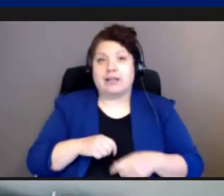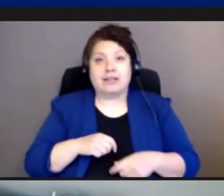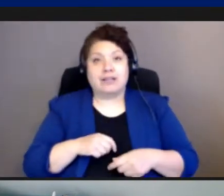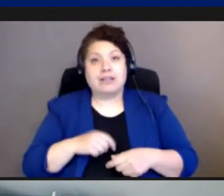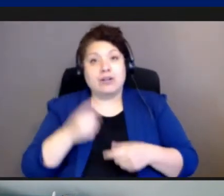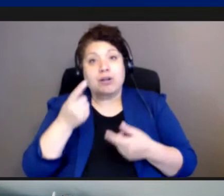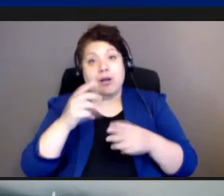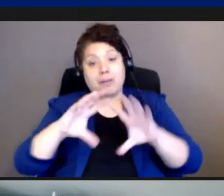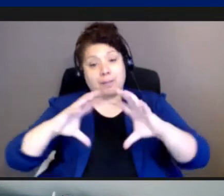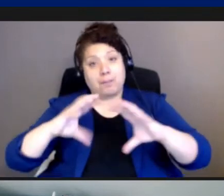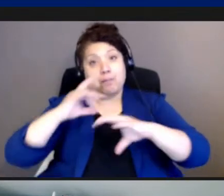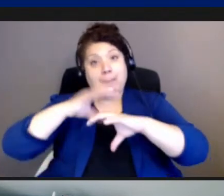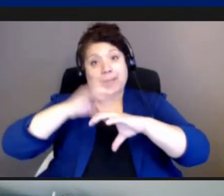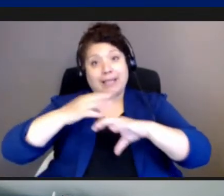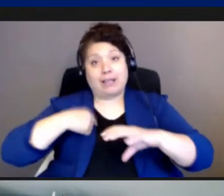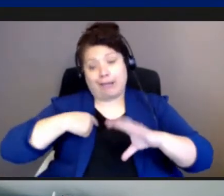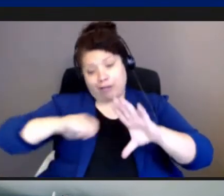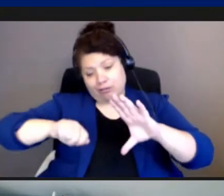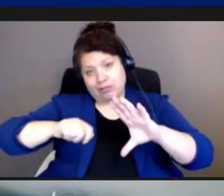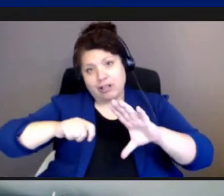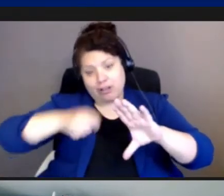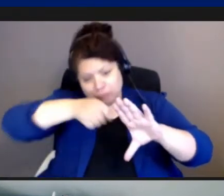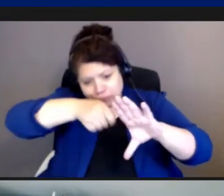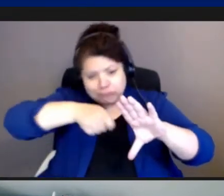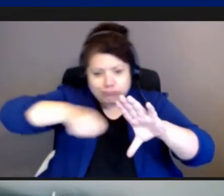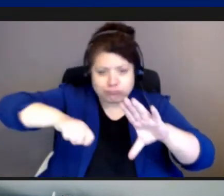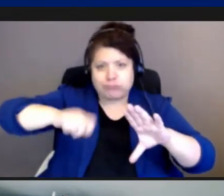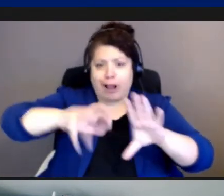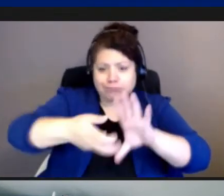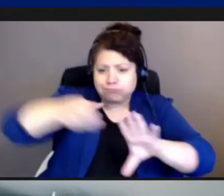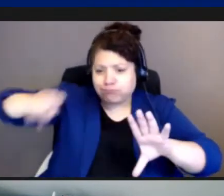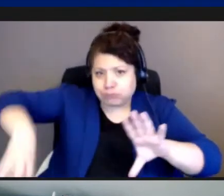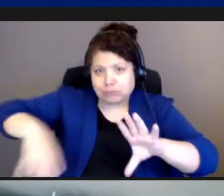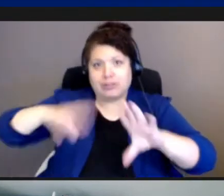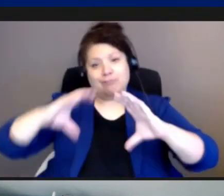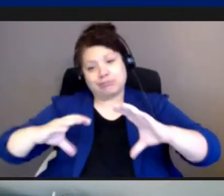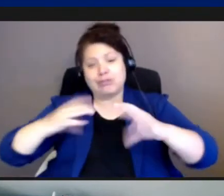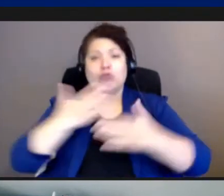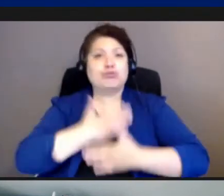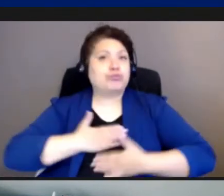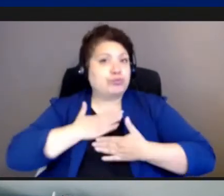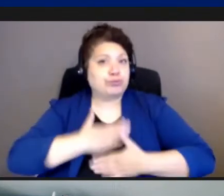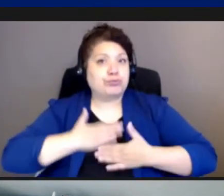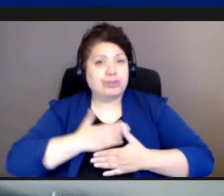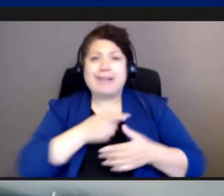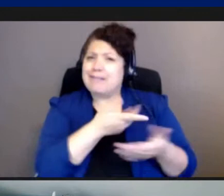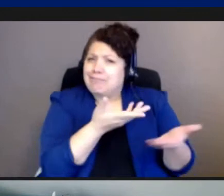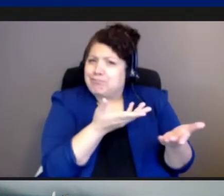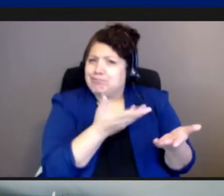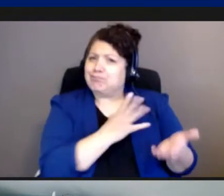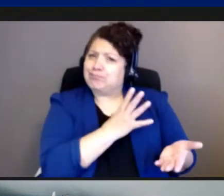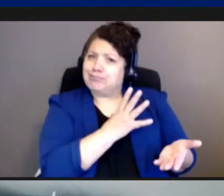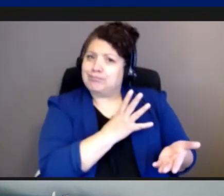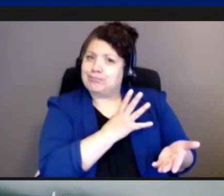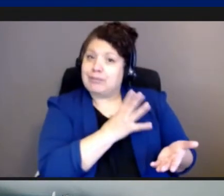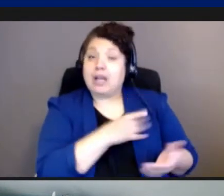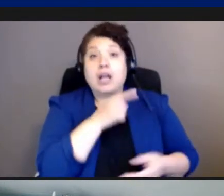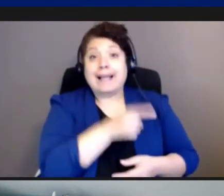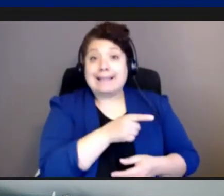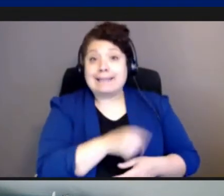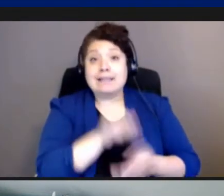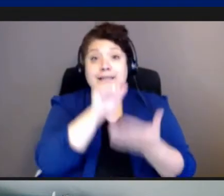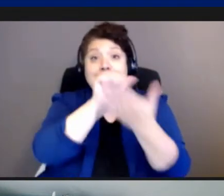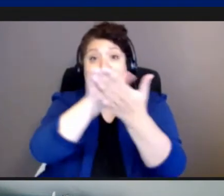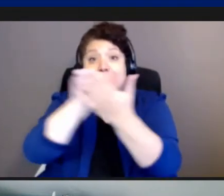consistent with what we're saying in terms of bending this curve. Trick-or-treating is in between, right? Because